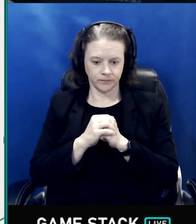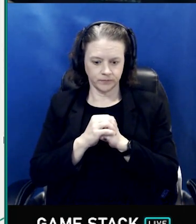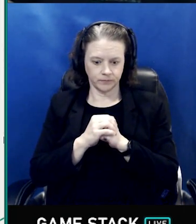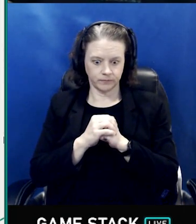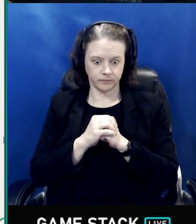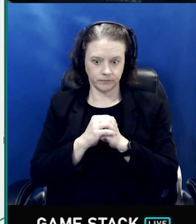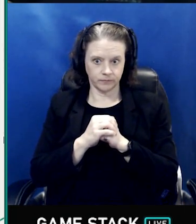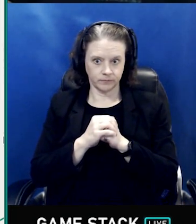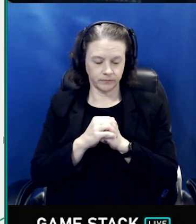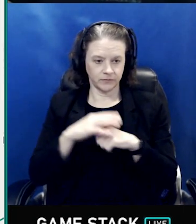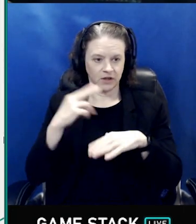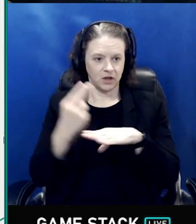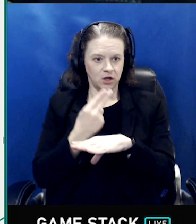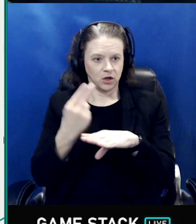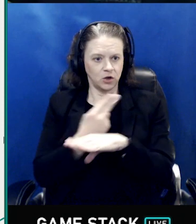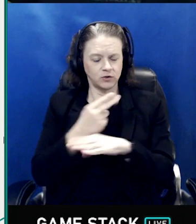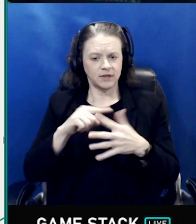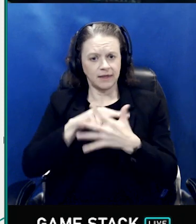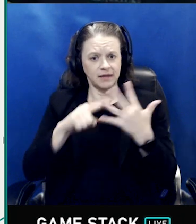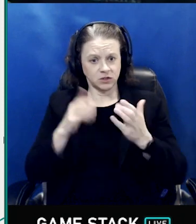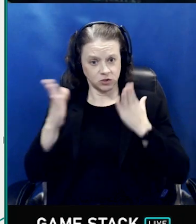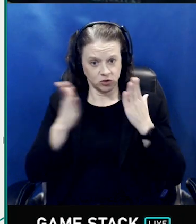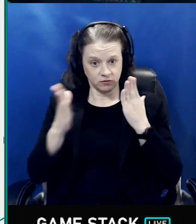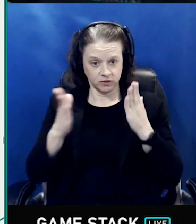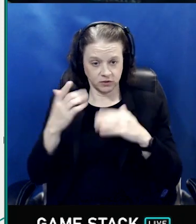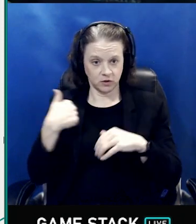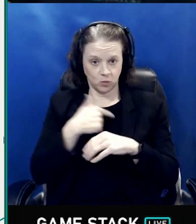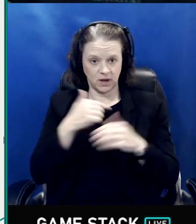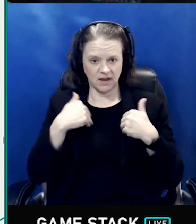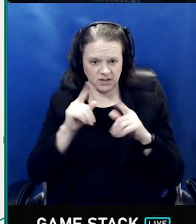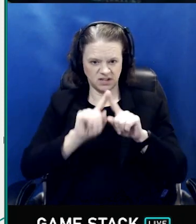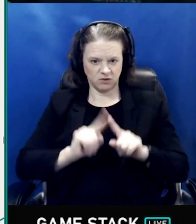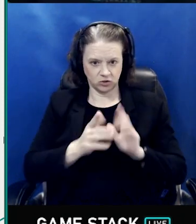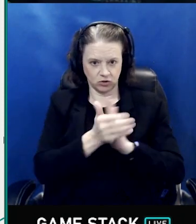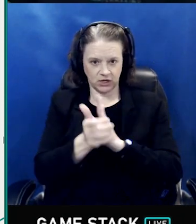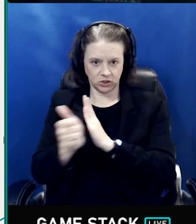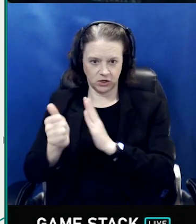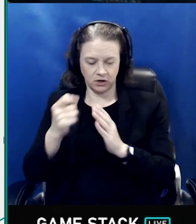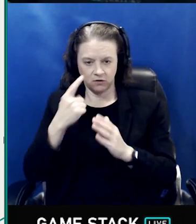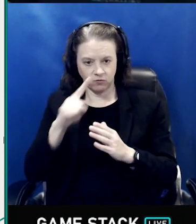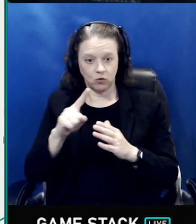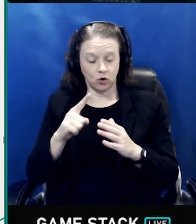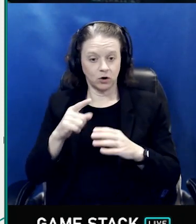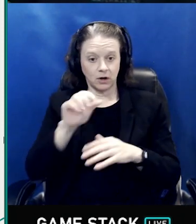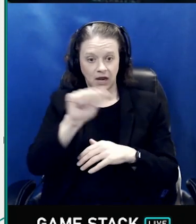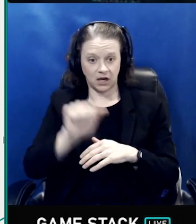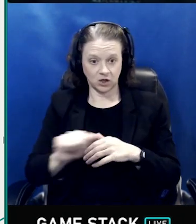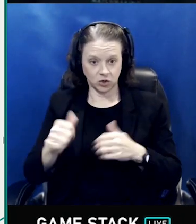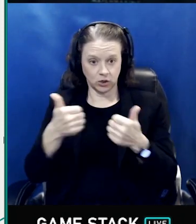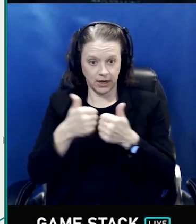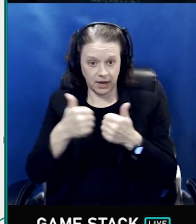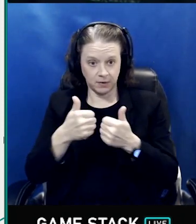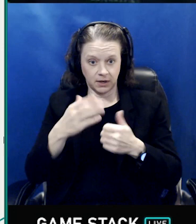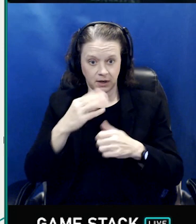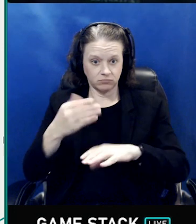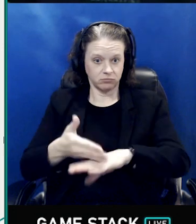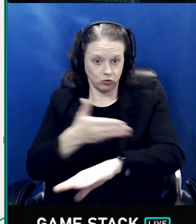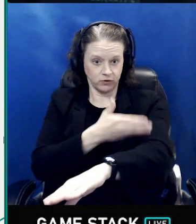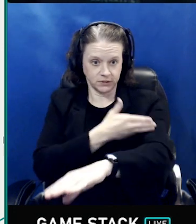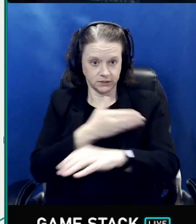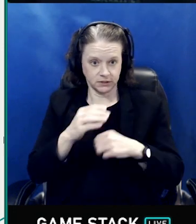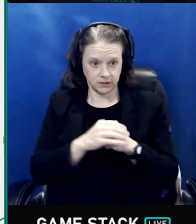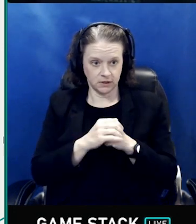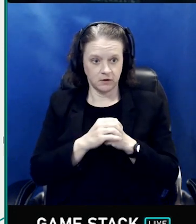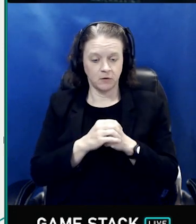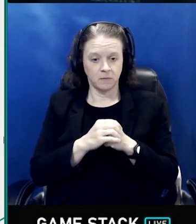Using these services, we build a strategy to drive Azure in gaming and make reference. First